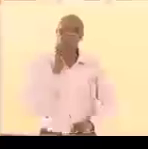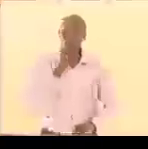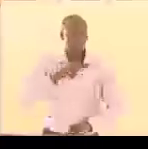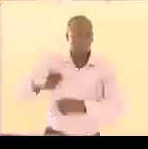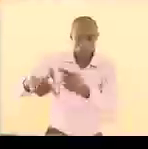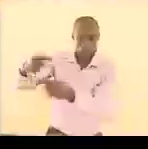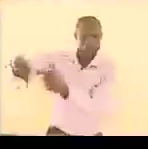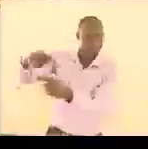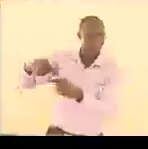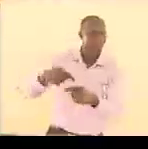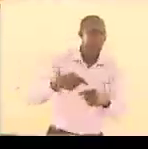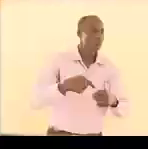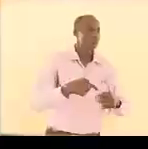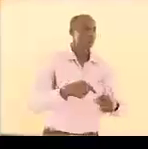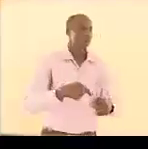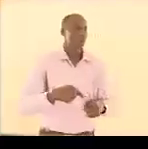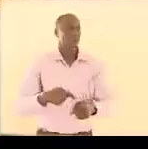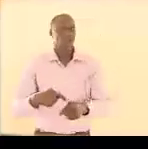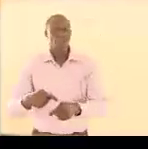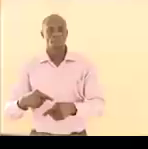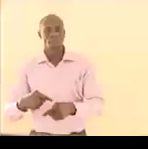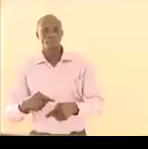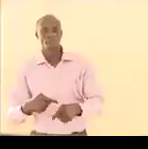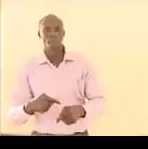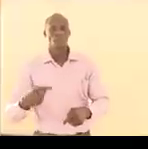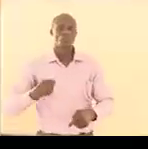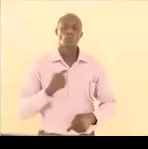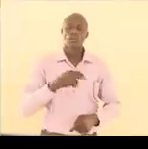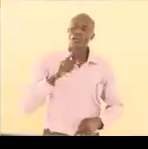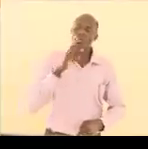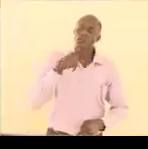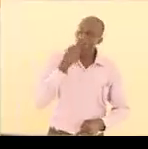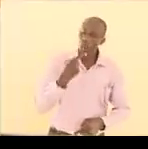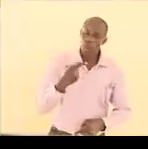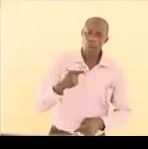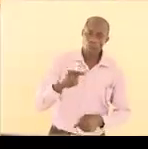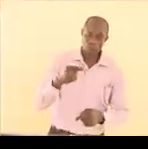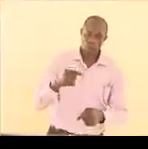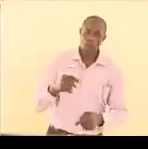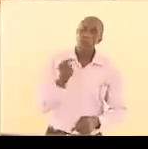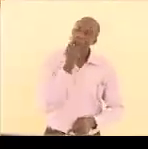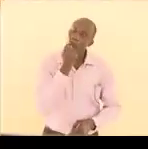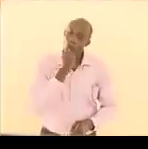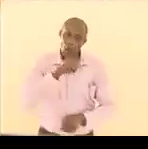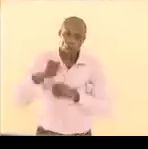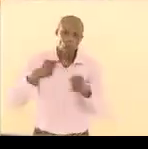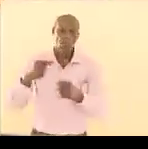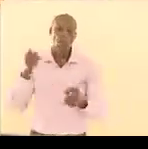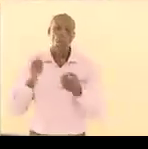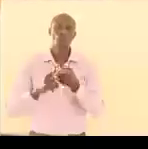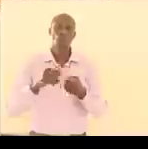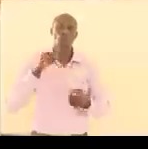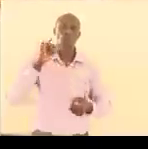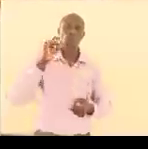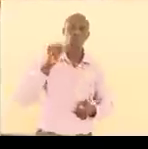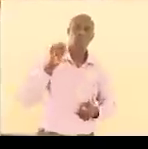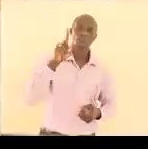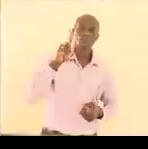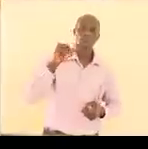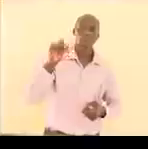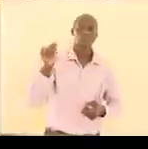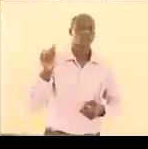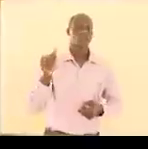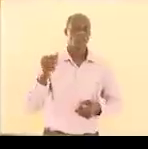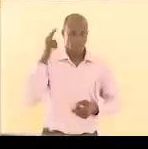went around, went to the ends of the earth. We are told Thomas went up to India and he was killed